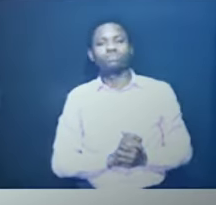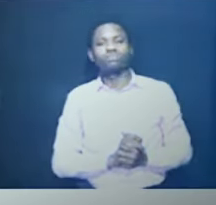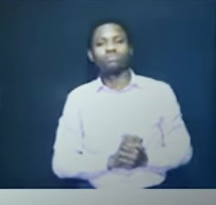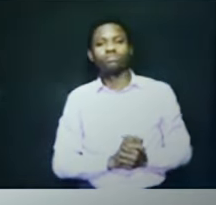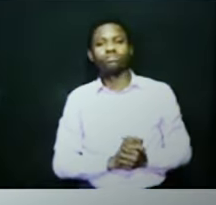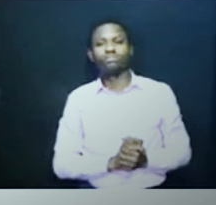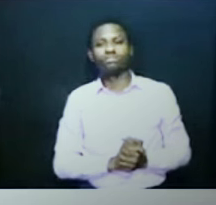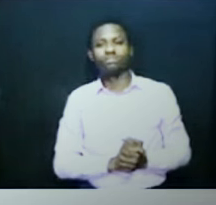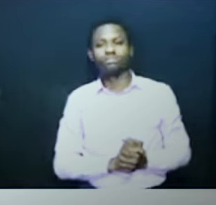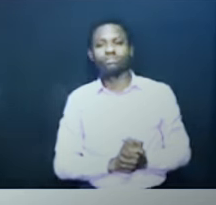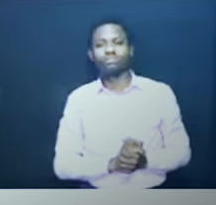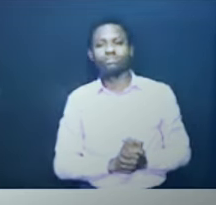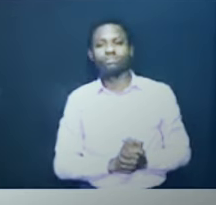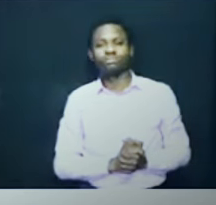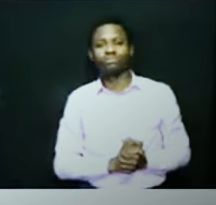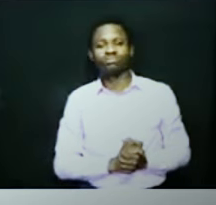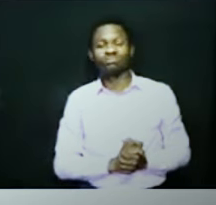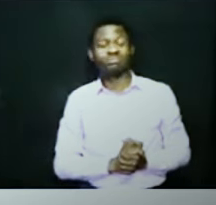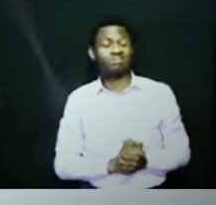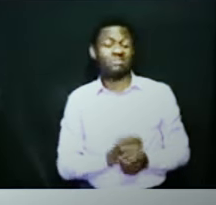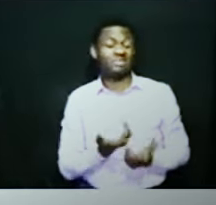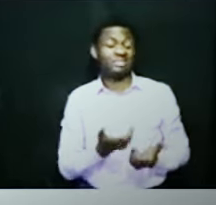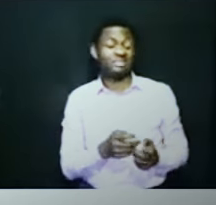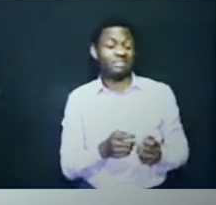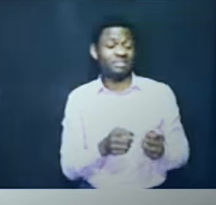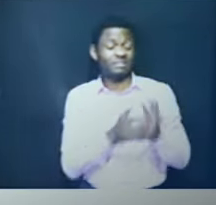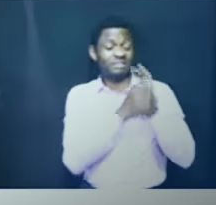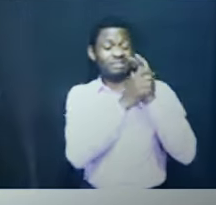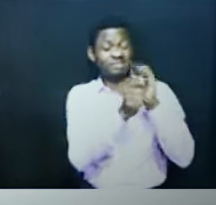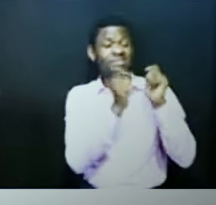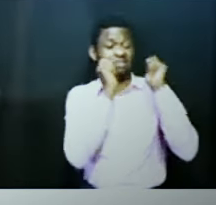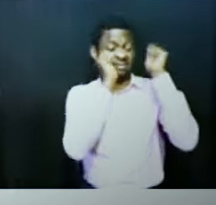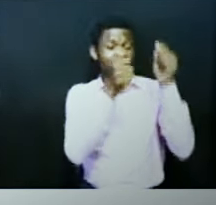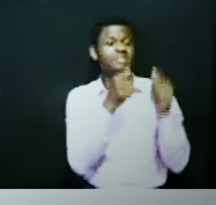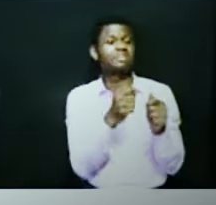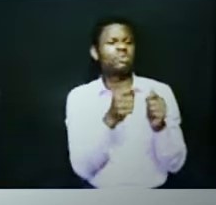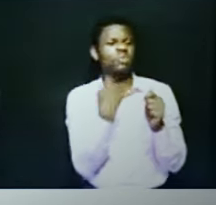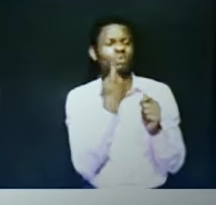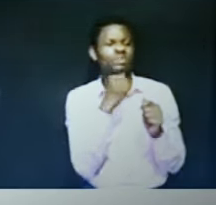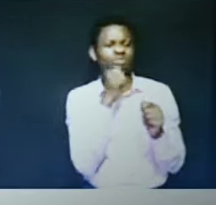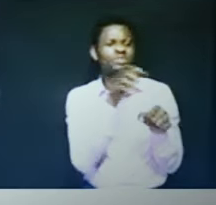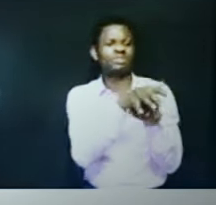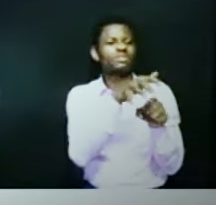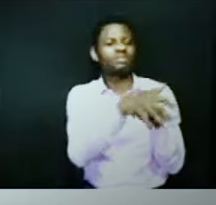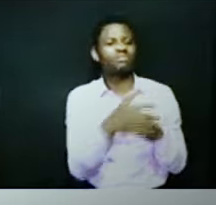You see, gift alone is not enough.